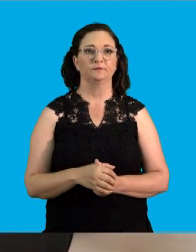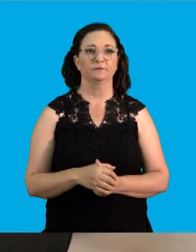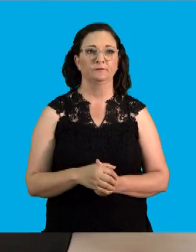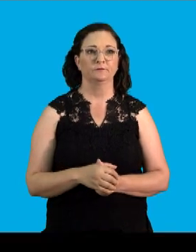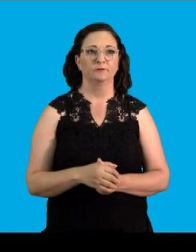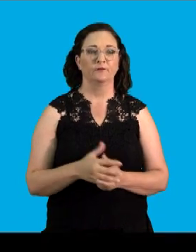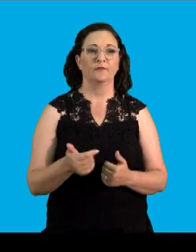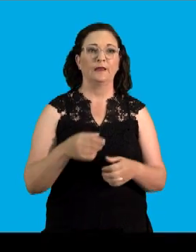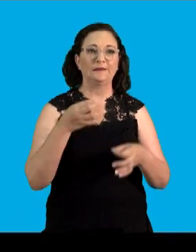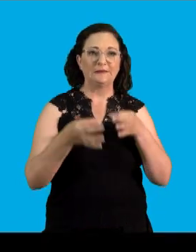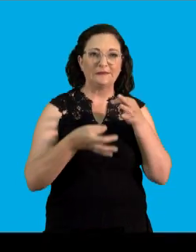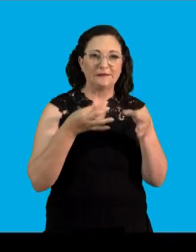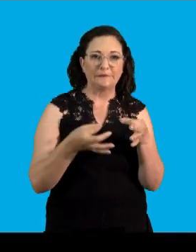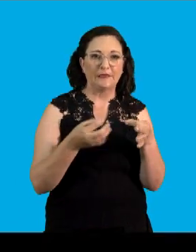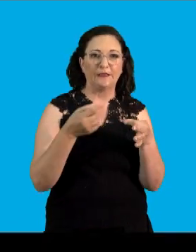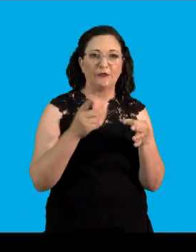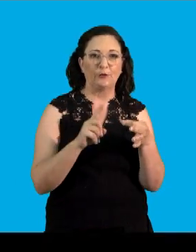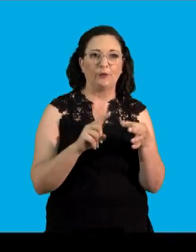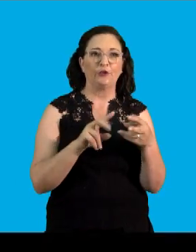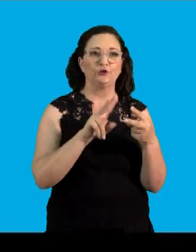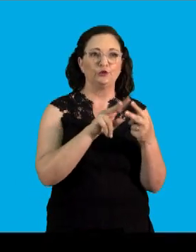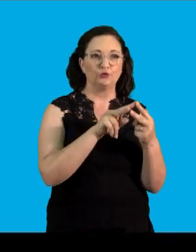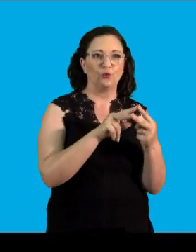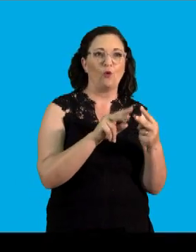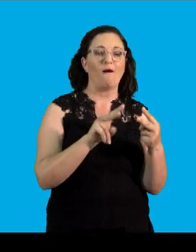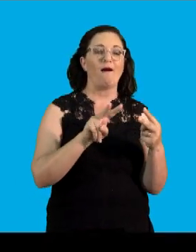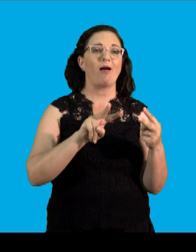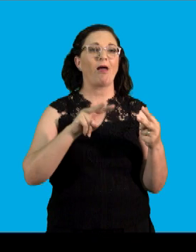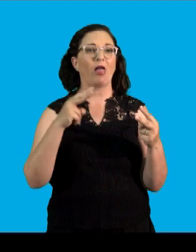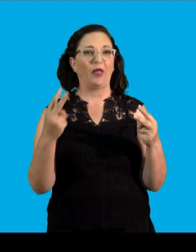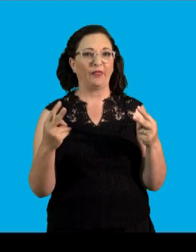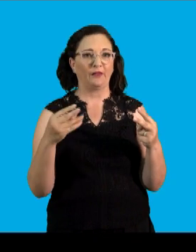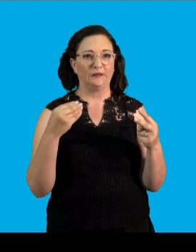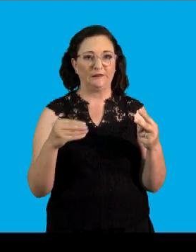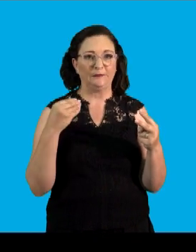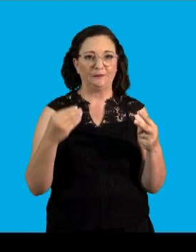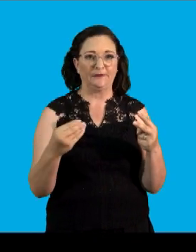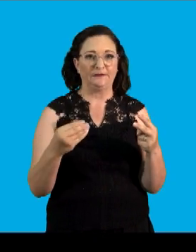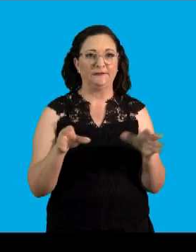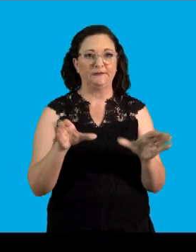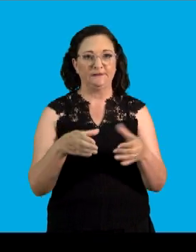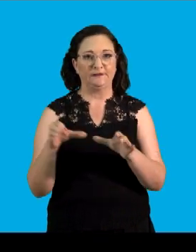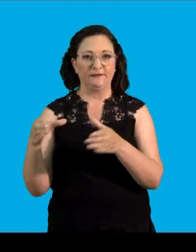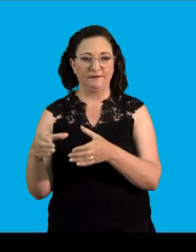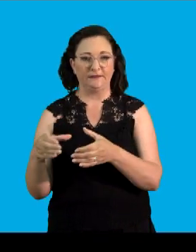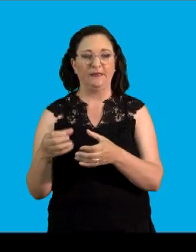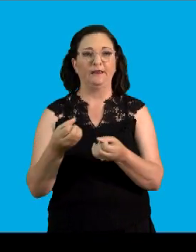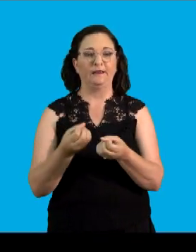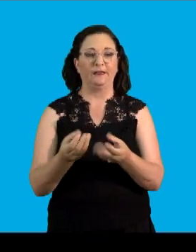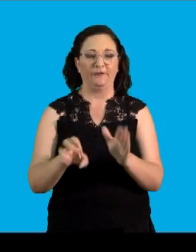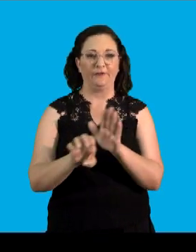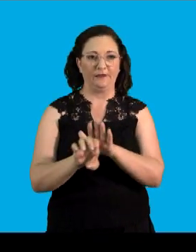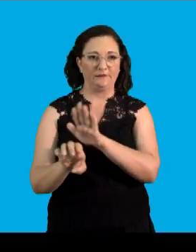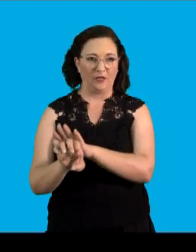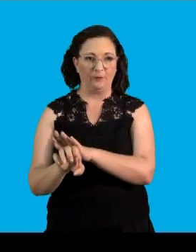2.2.2. Explain the 2 other business sectors and give 1 example of each